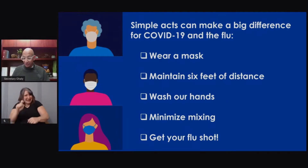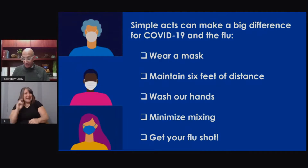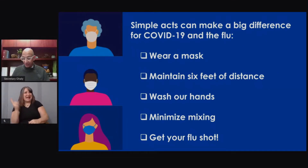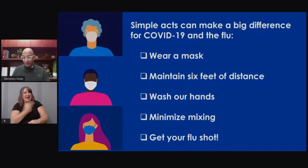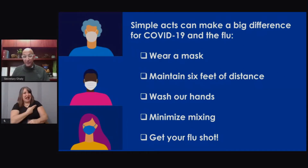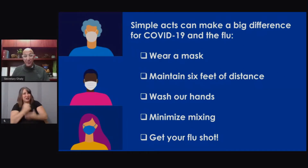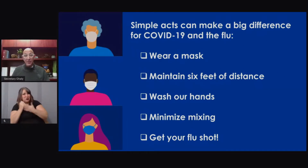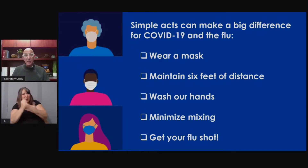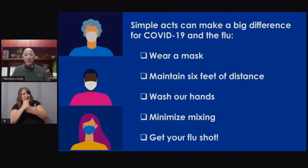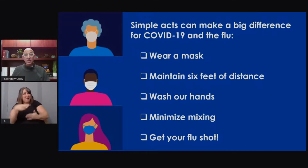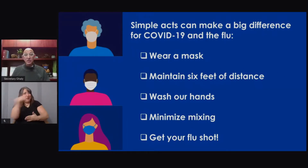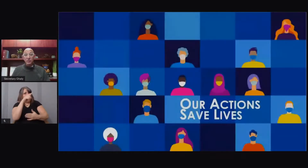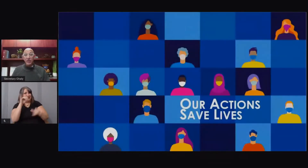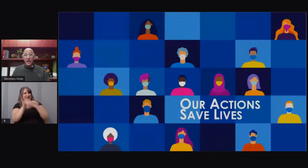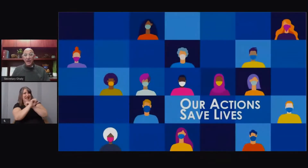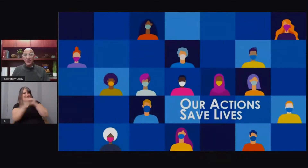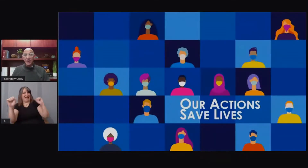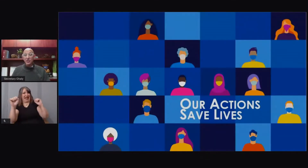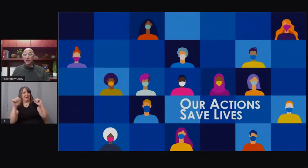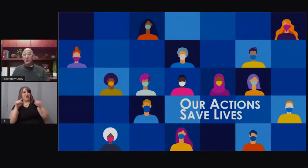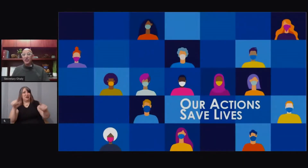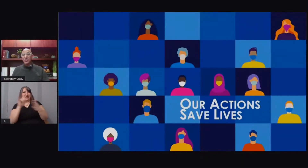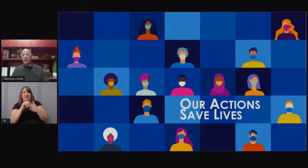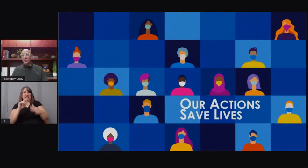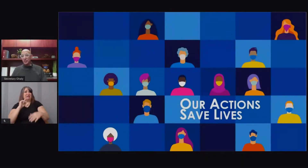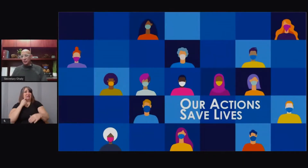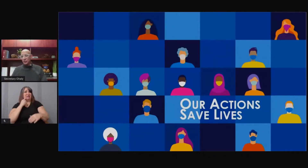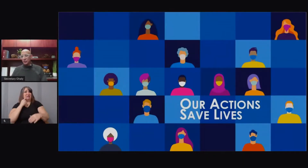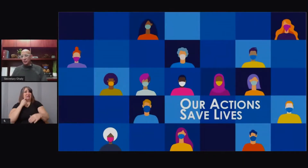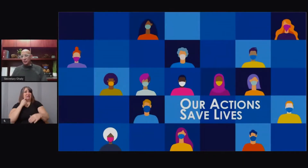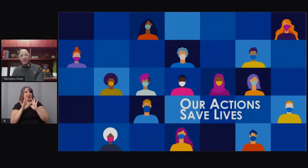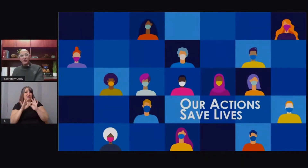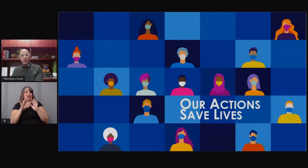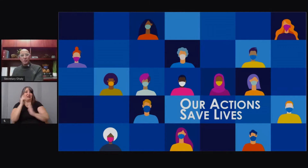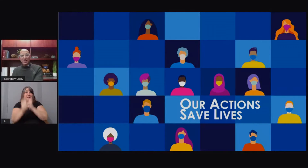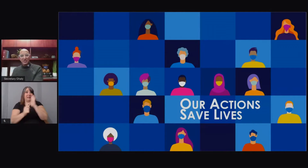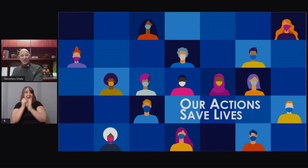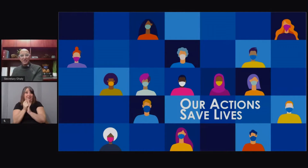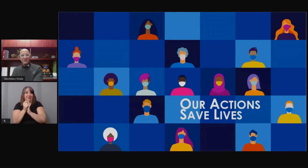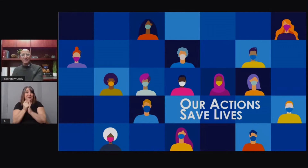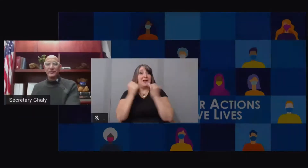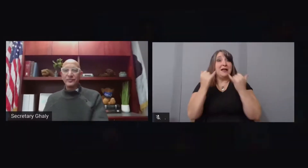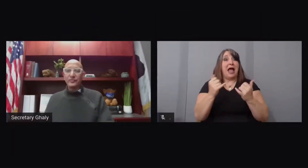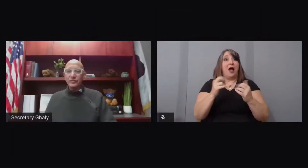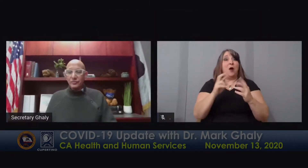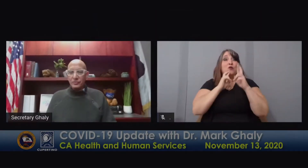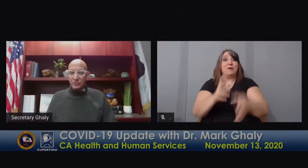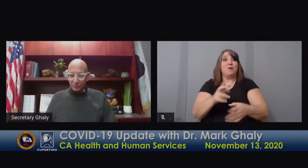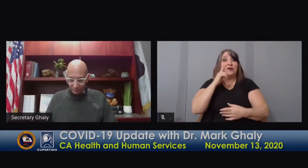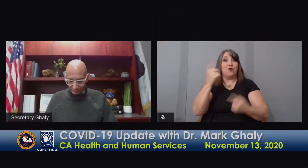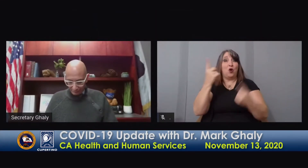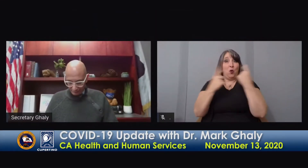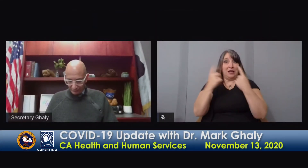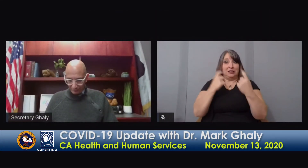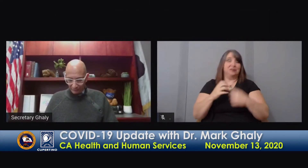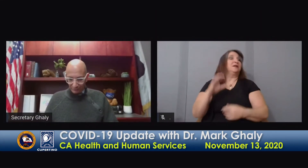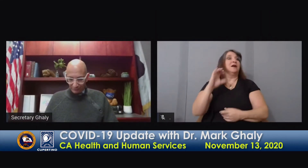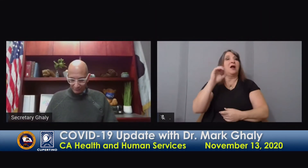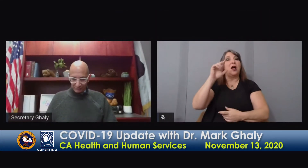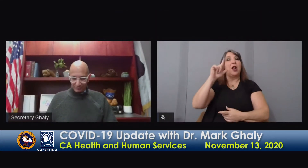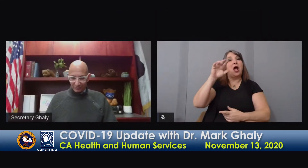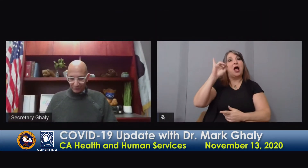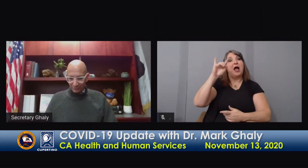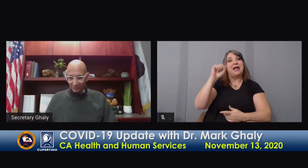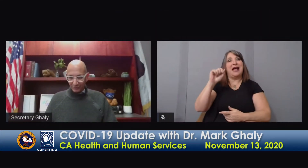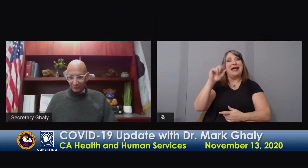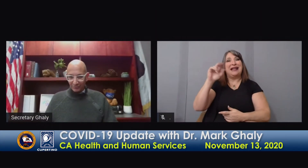this critical time. So with that, I'll turn it over to reporters for questions. Claudia Peshueta,